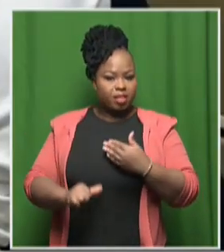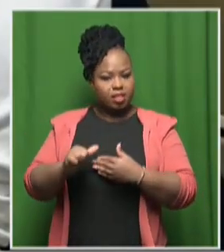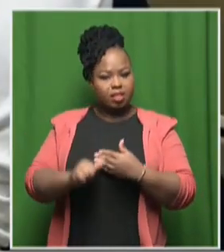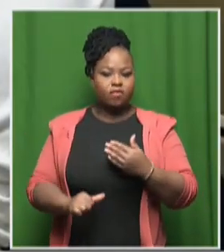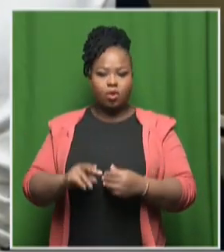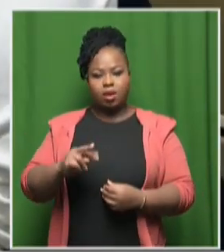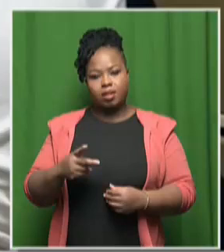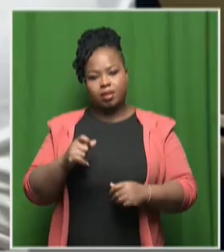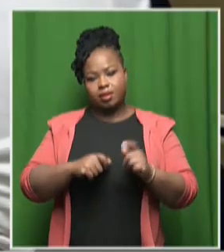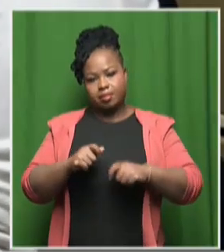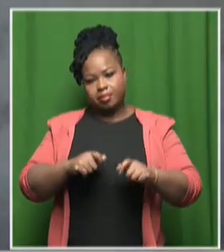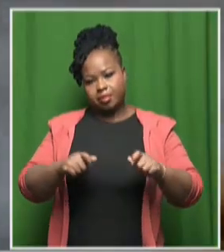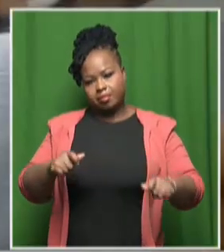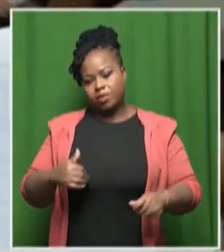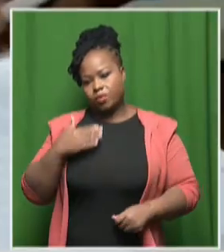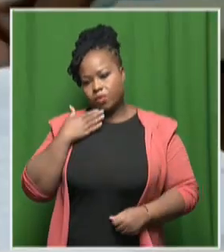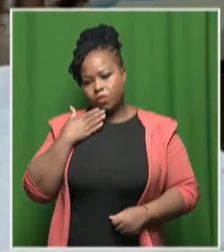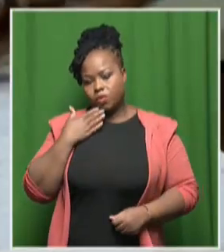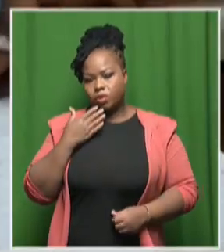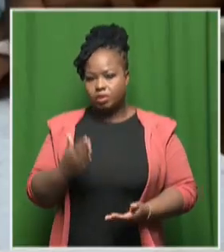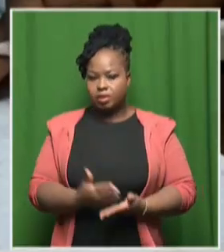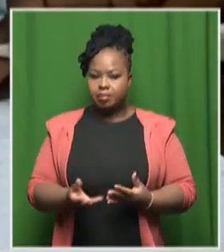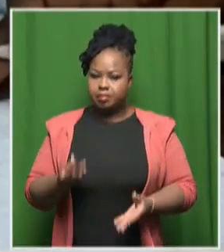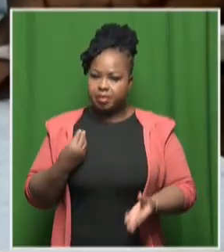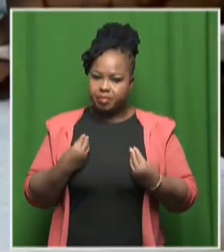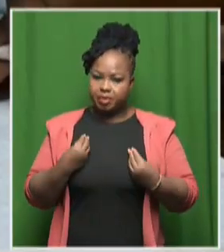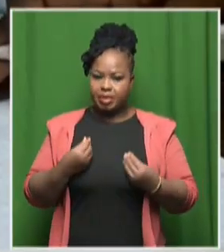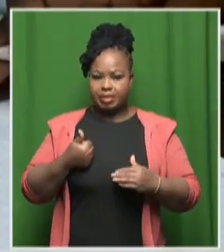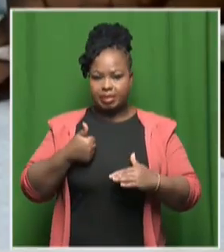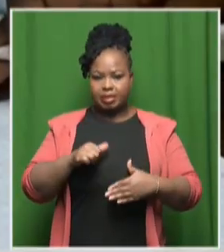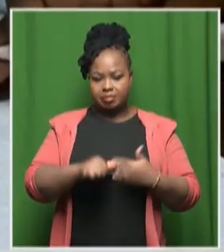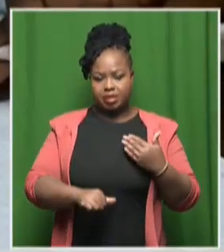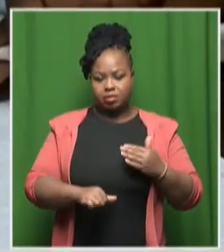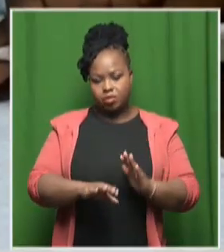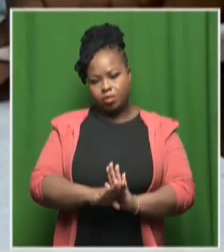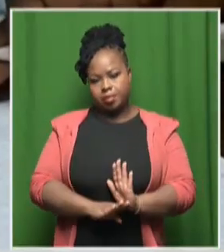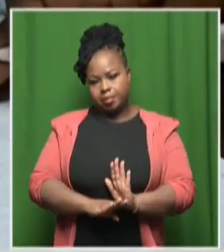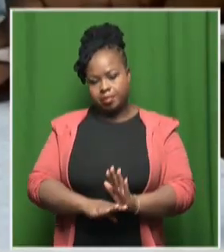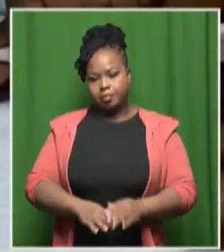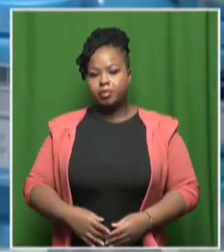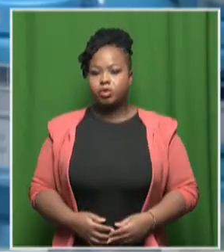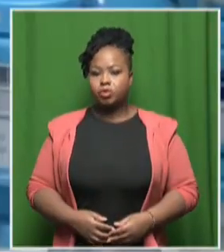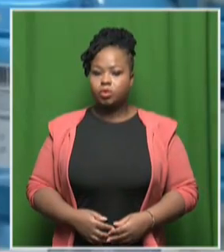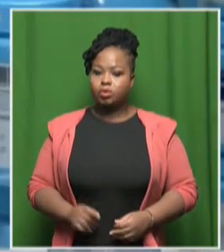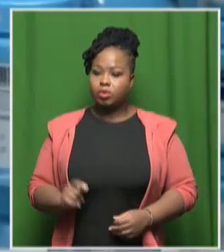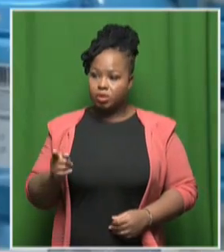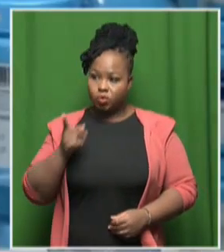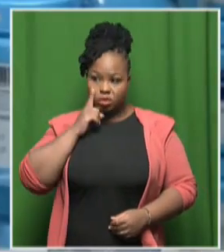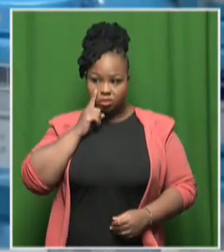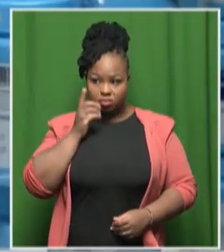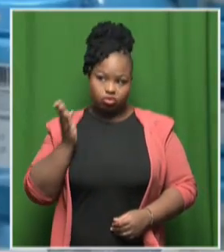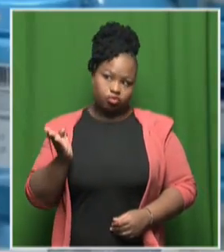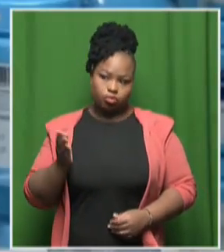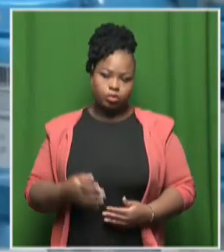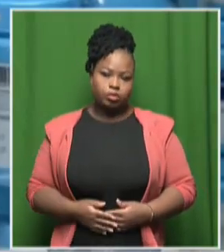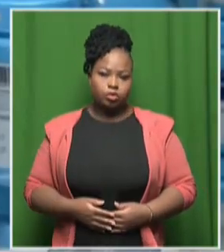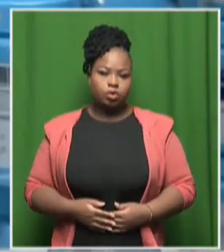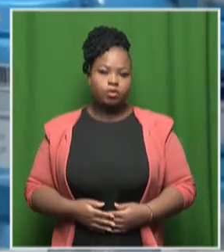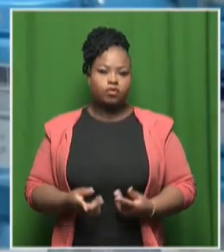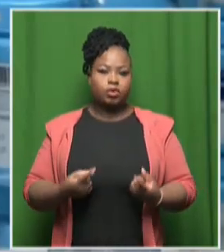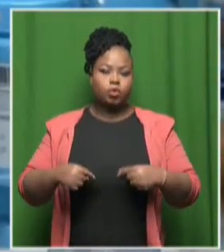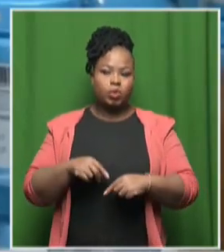of patients that are in a 6 monthly program. So that is what we're looking at. We have assessed